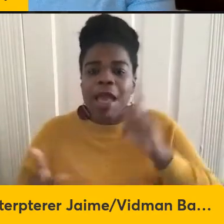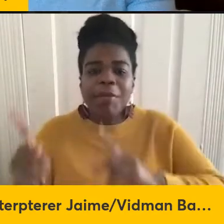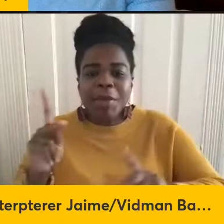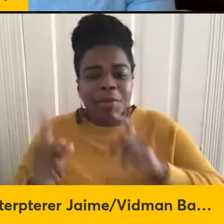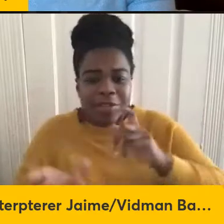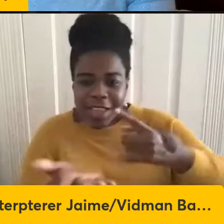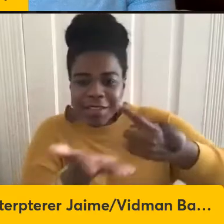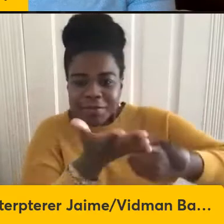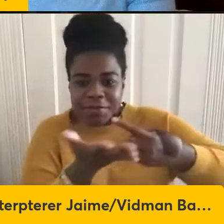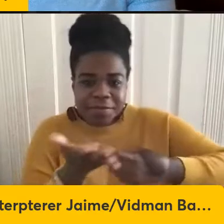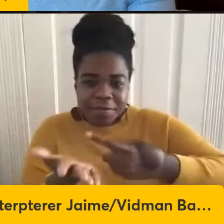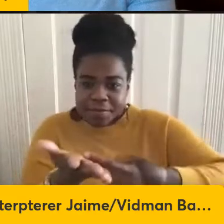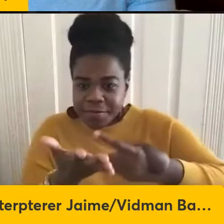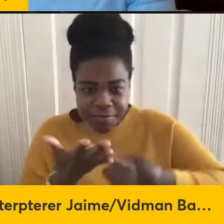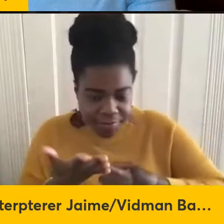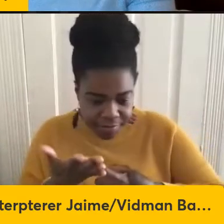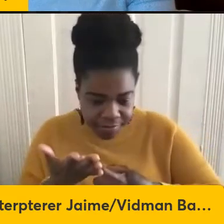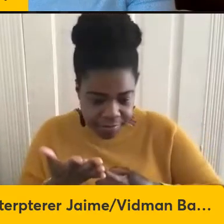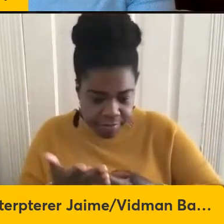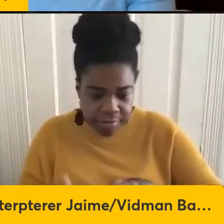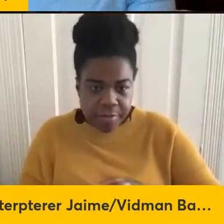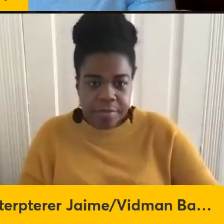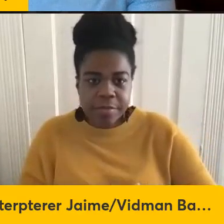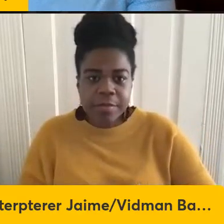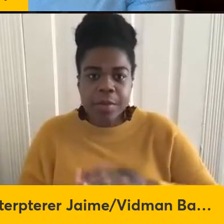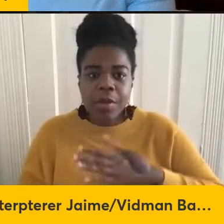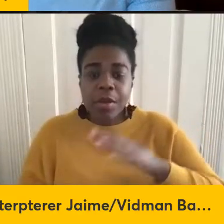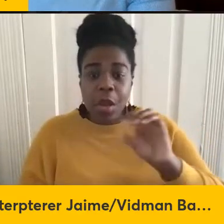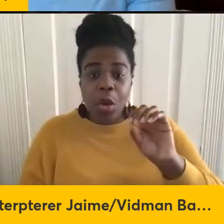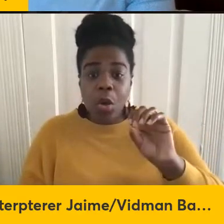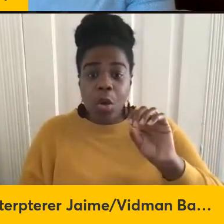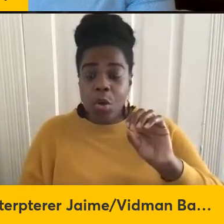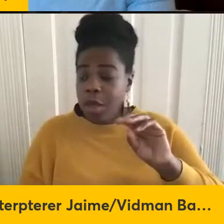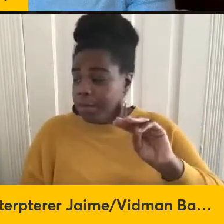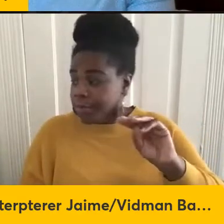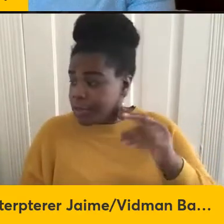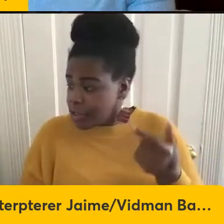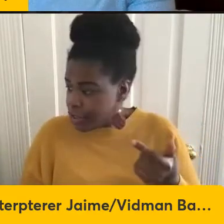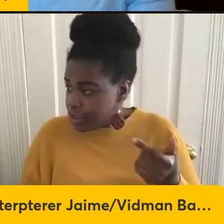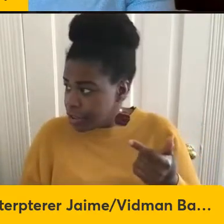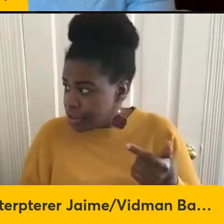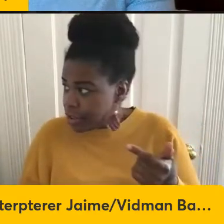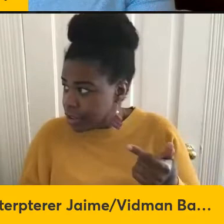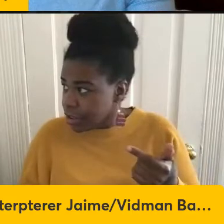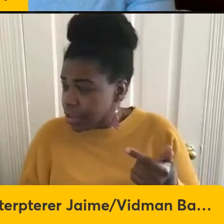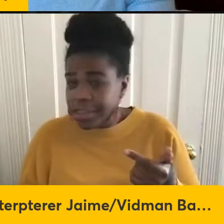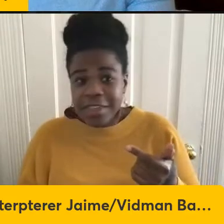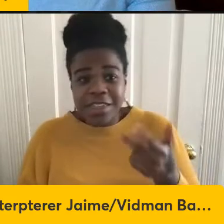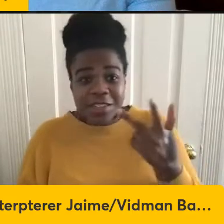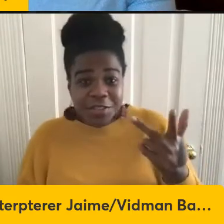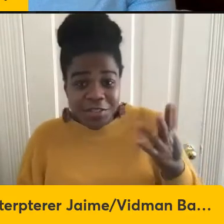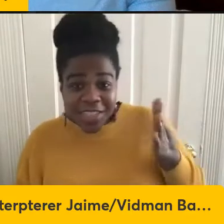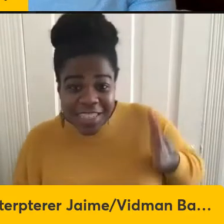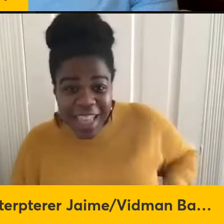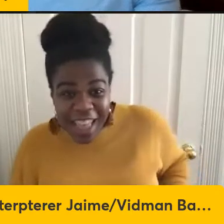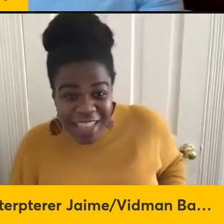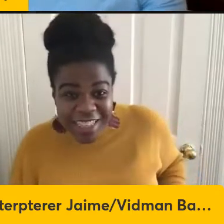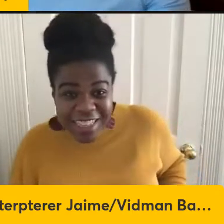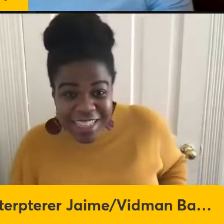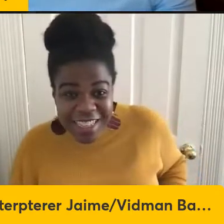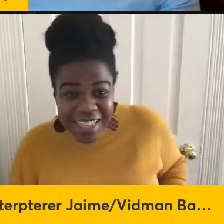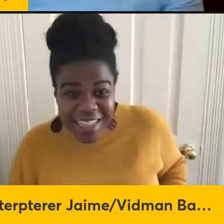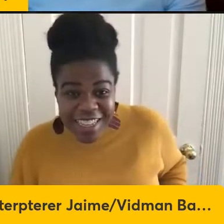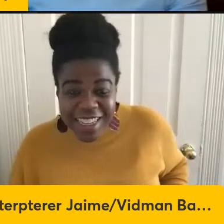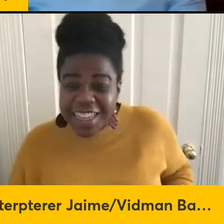about it. So, oh my goodness. So what's something that has three sides? Is that